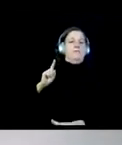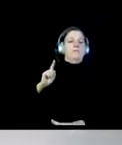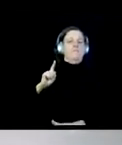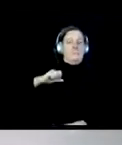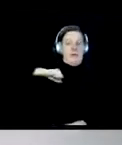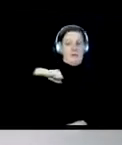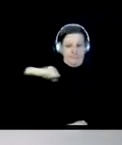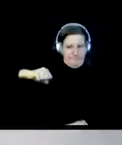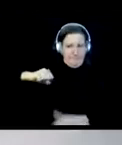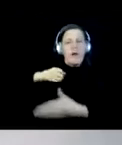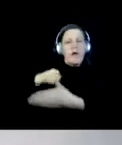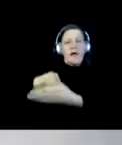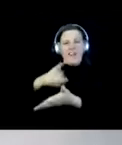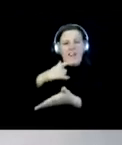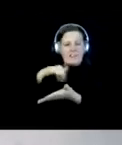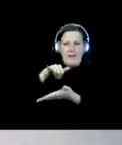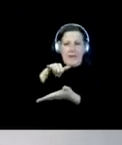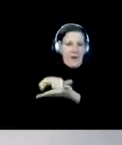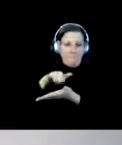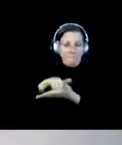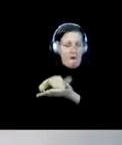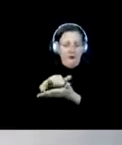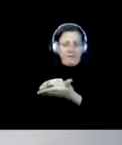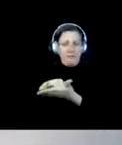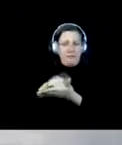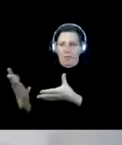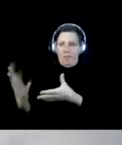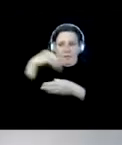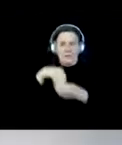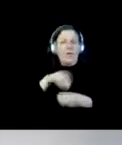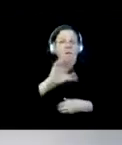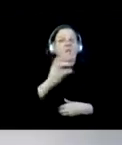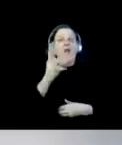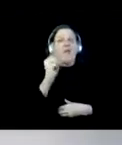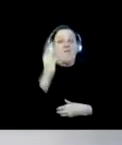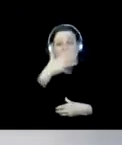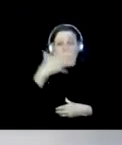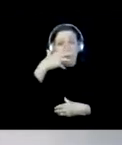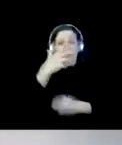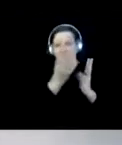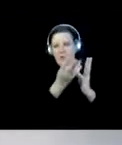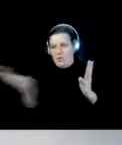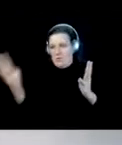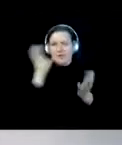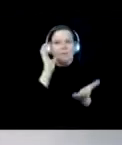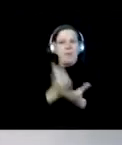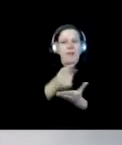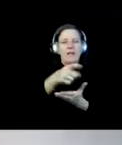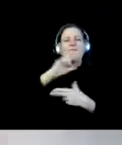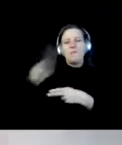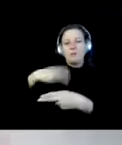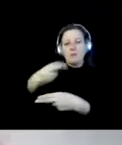possible consumption of your own aesthetic into, this mill of images that you've mentioned. Yeah, I